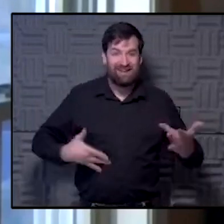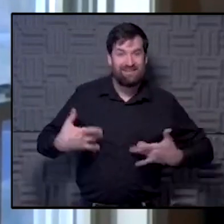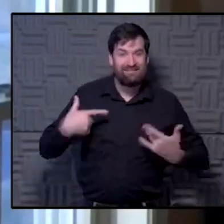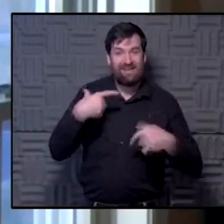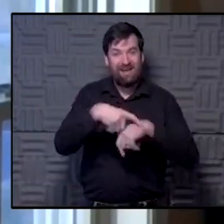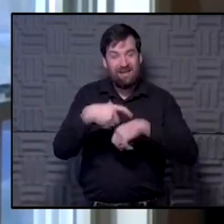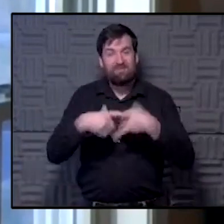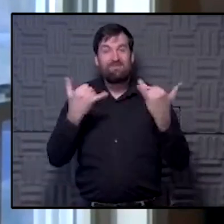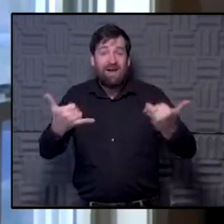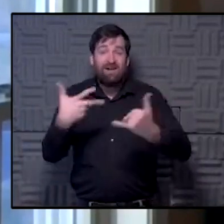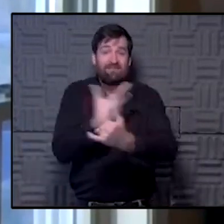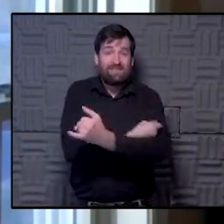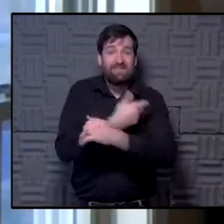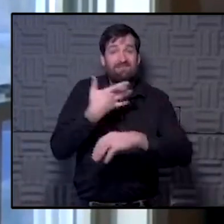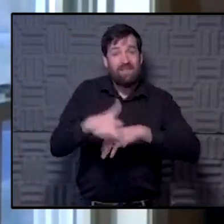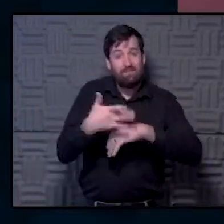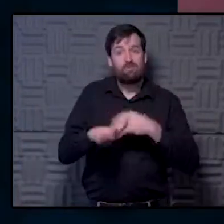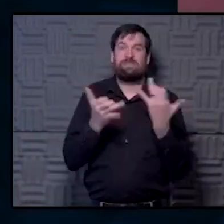becoming available.